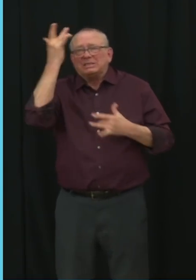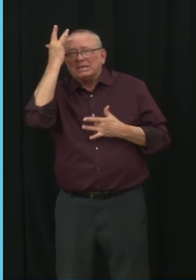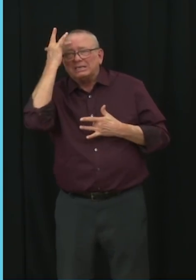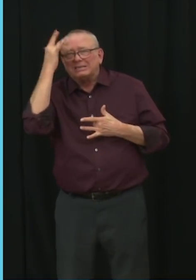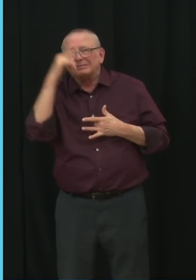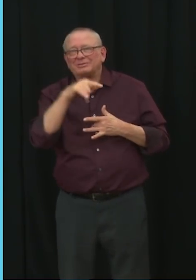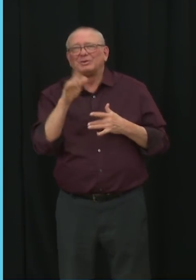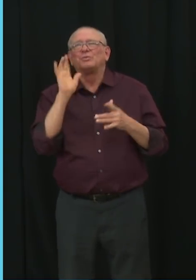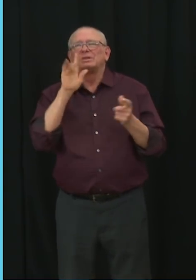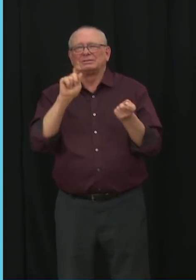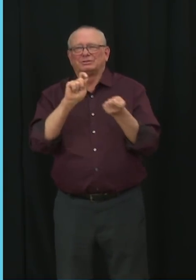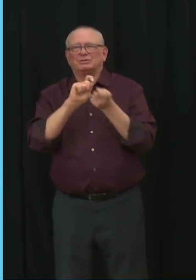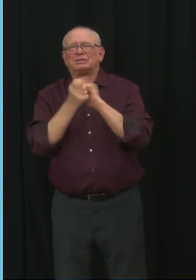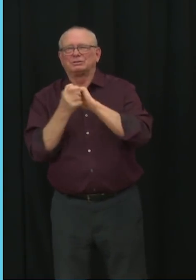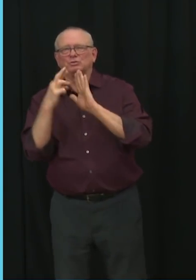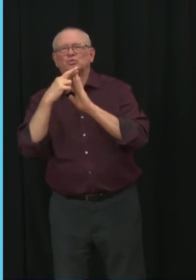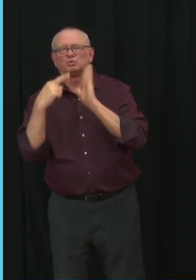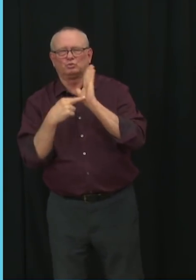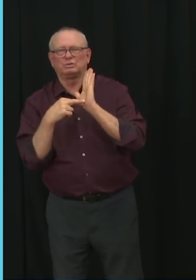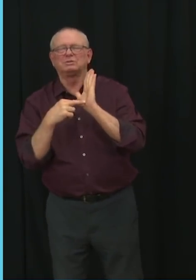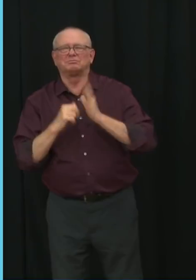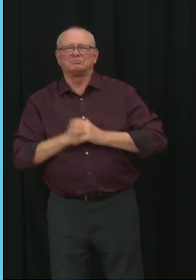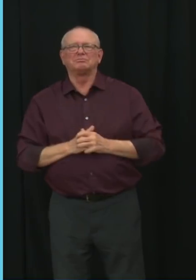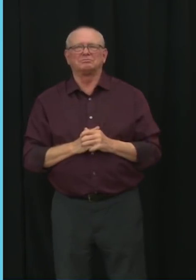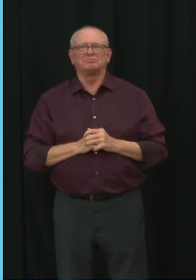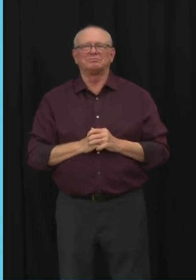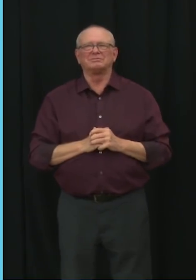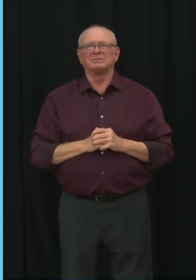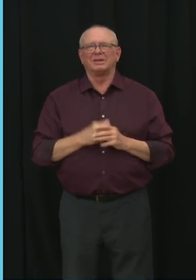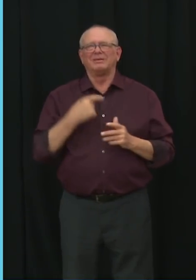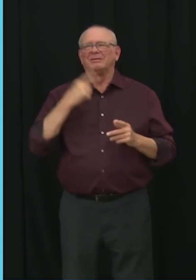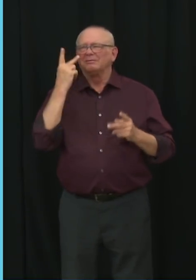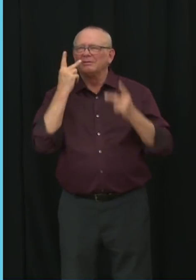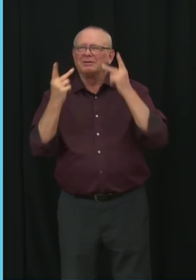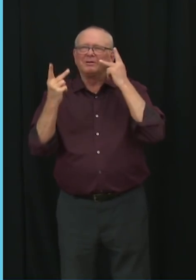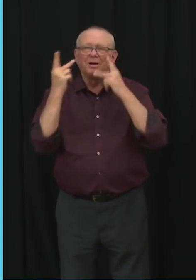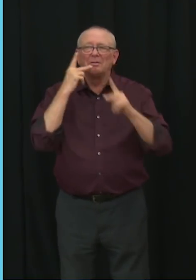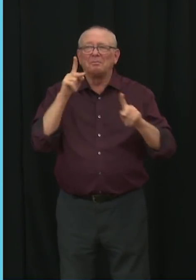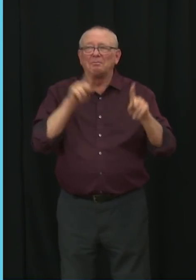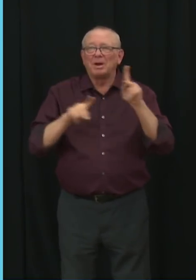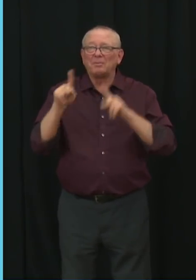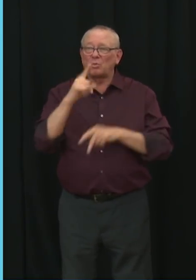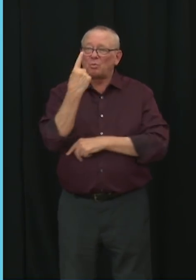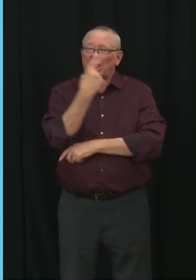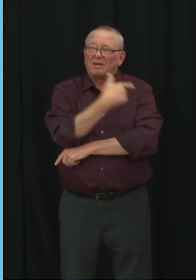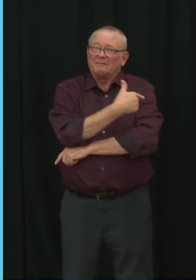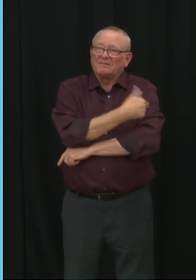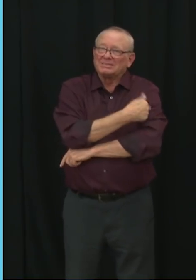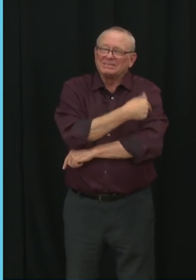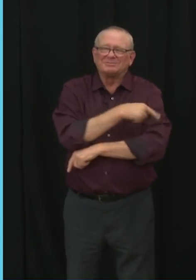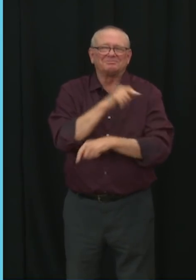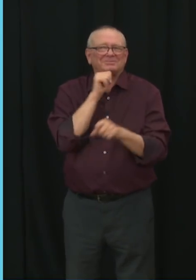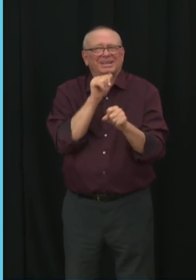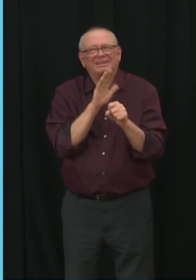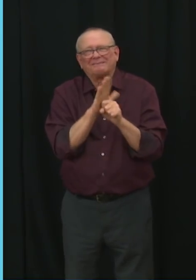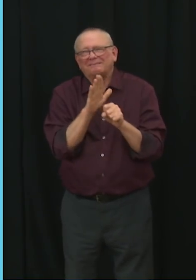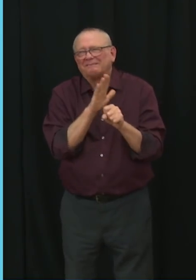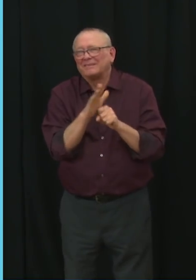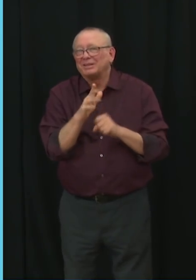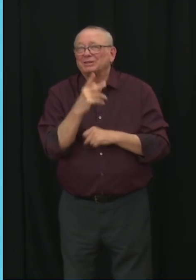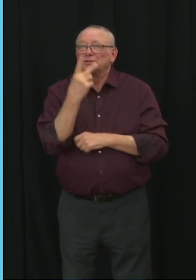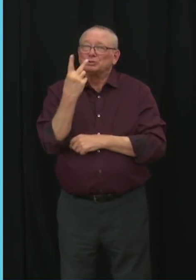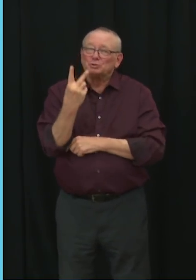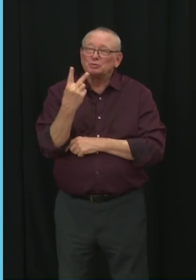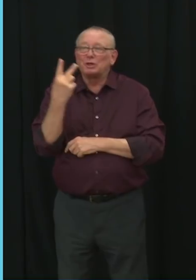We have seen that a single dose of vaccine is not protecting people against severe outcomes as well as 2 or 3 doses.